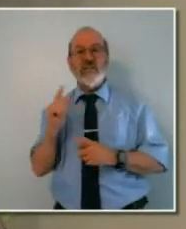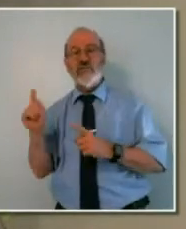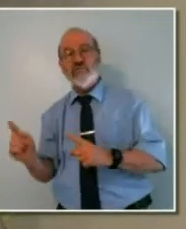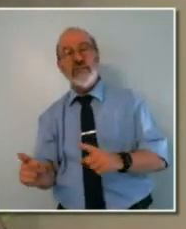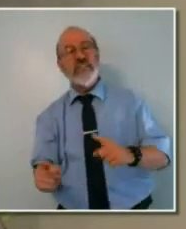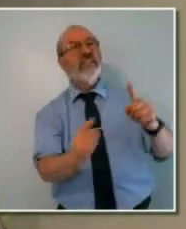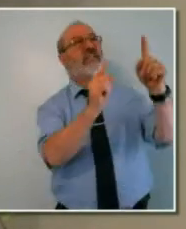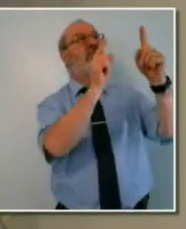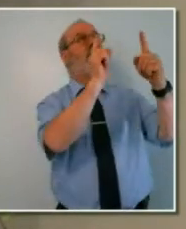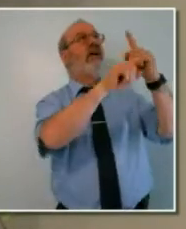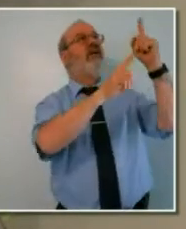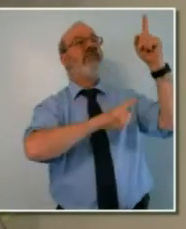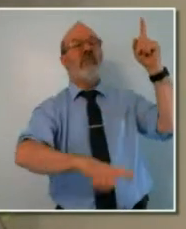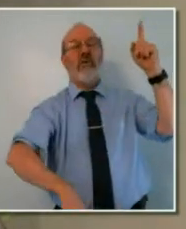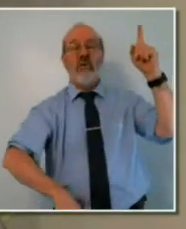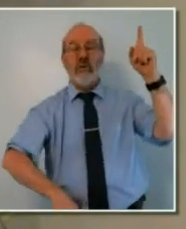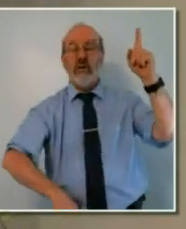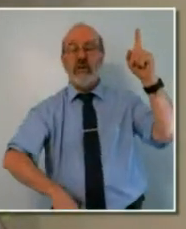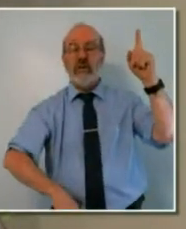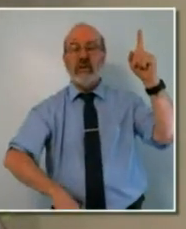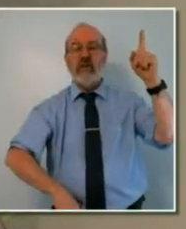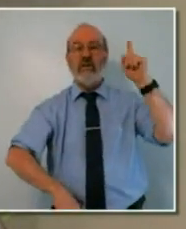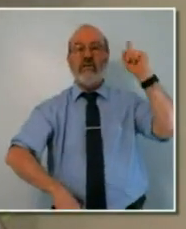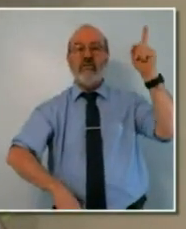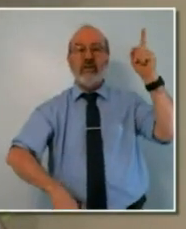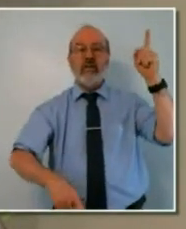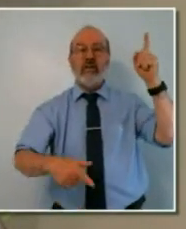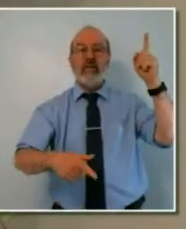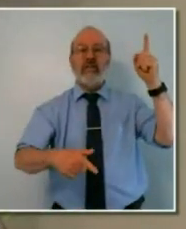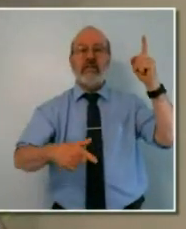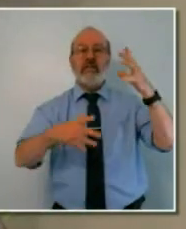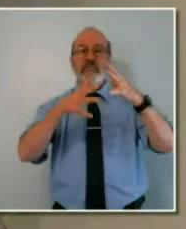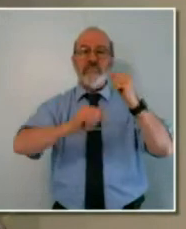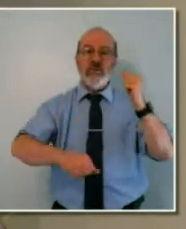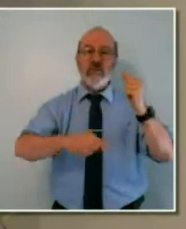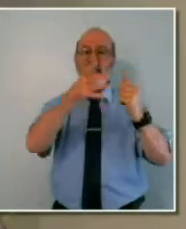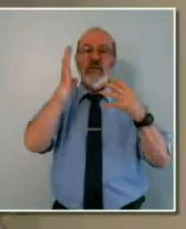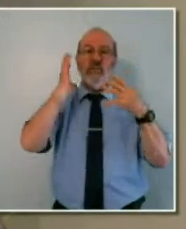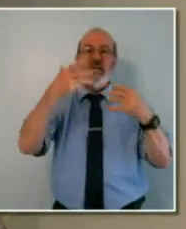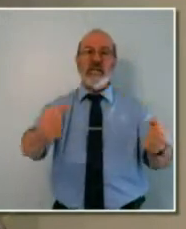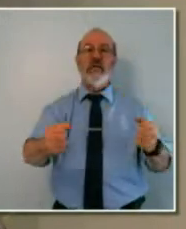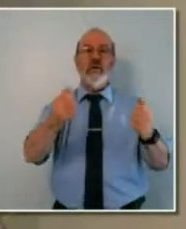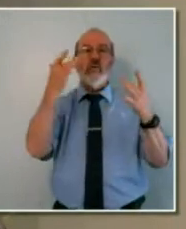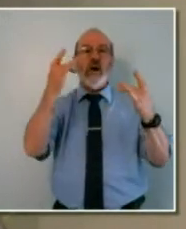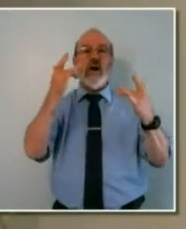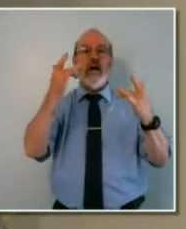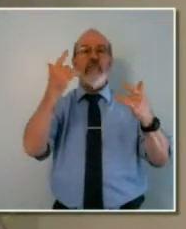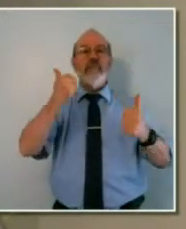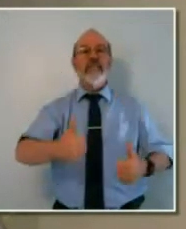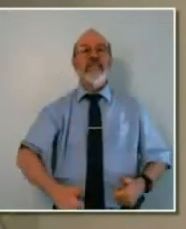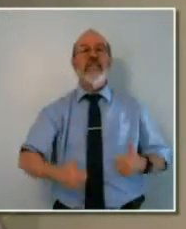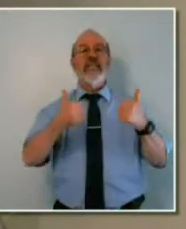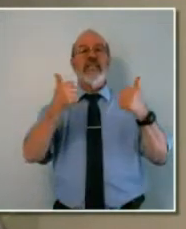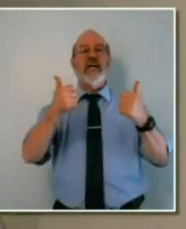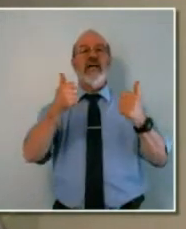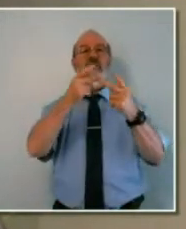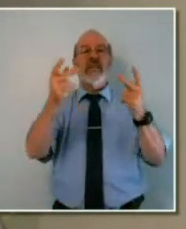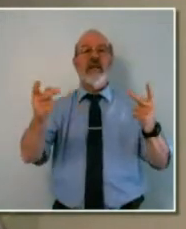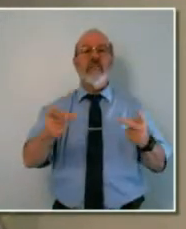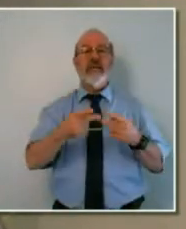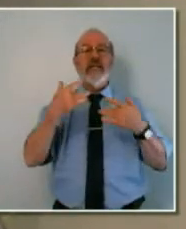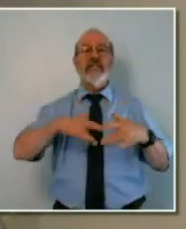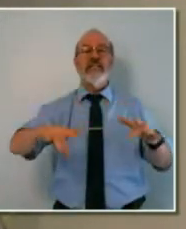unto the Lord. For he hath torn and he will heal. Why? Because he dwells in a place of